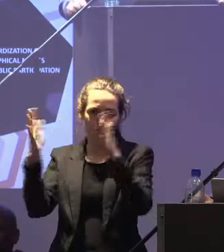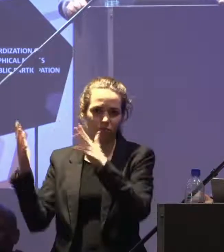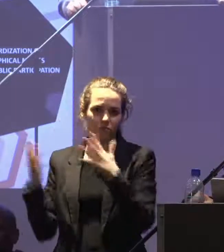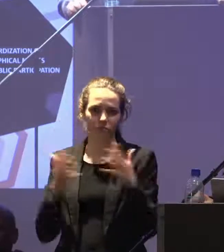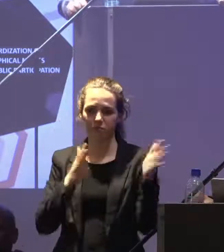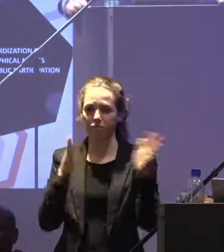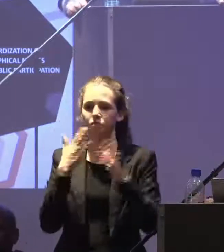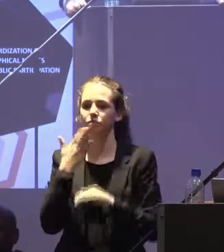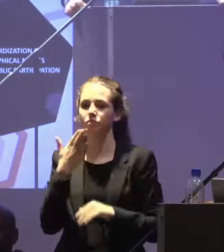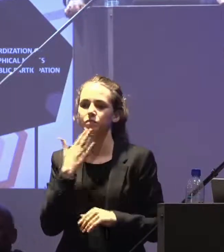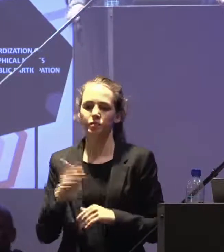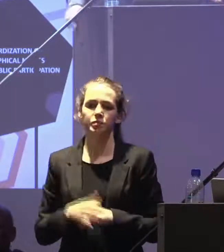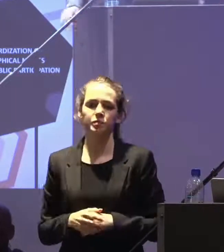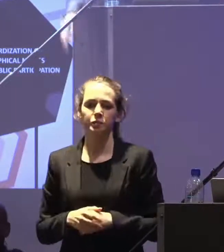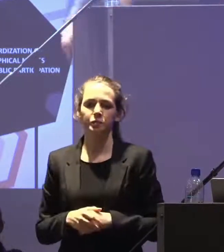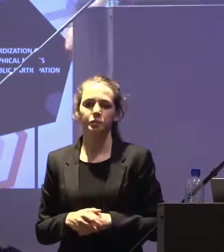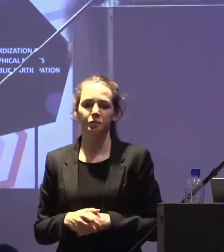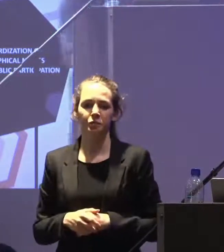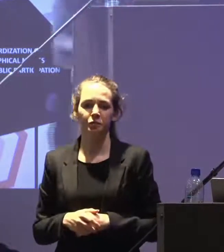I thank you.